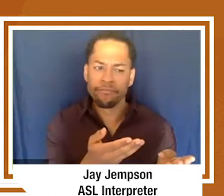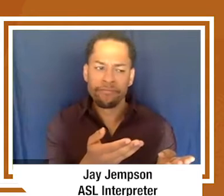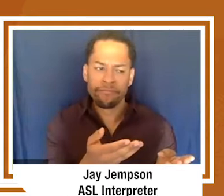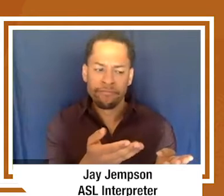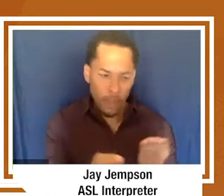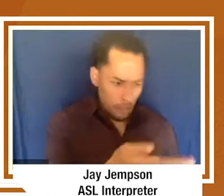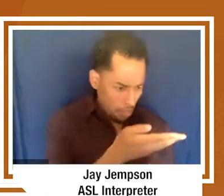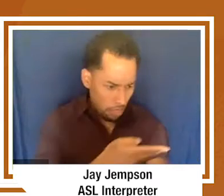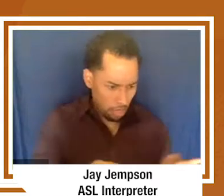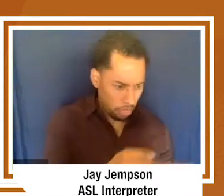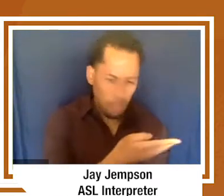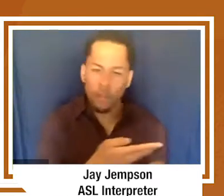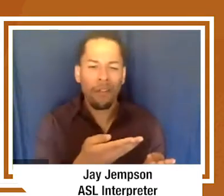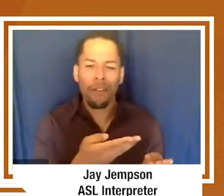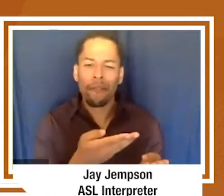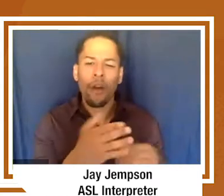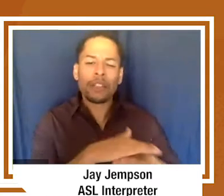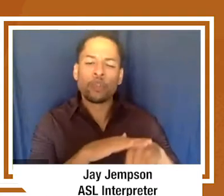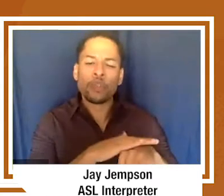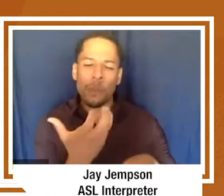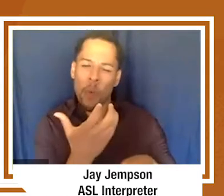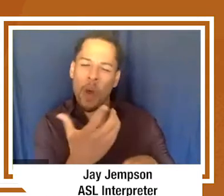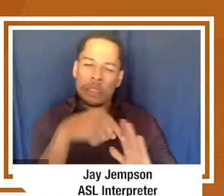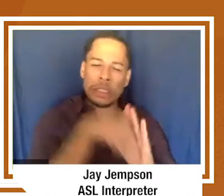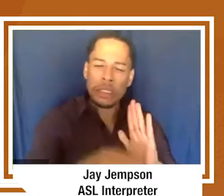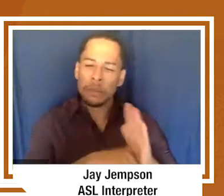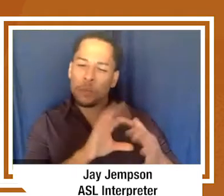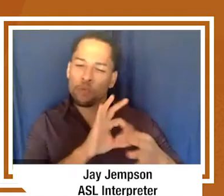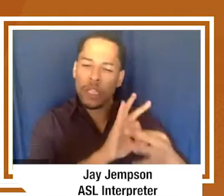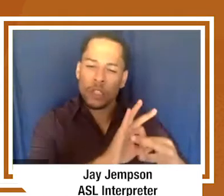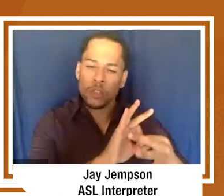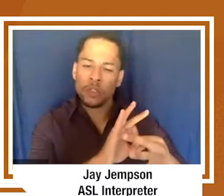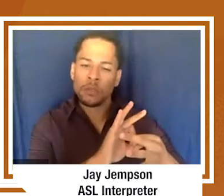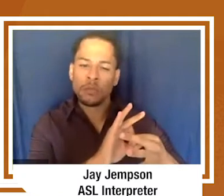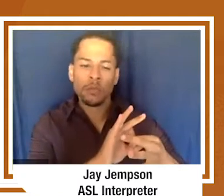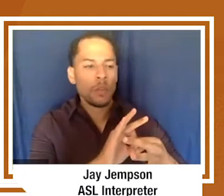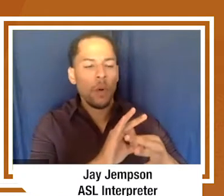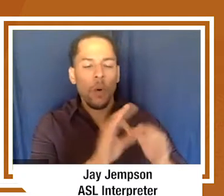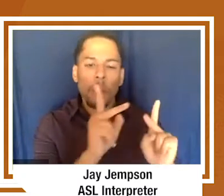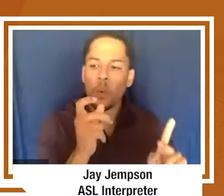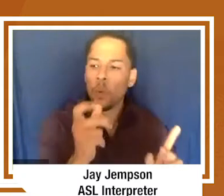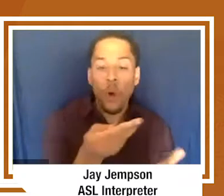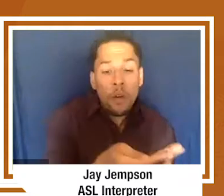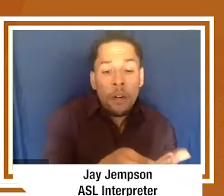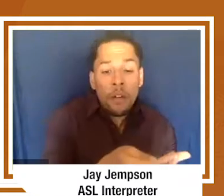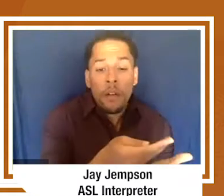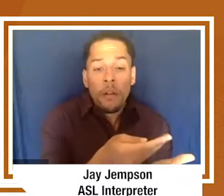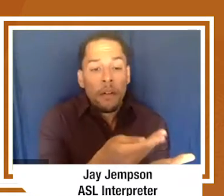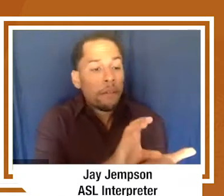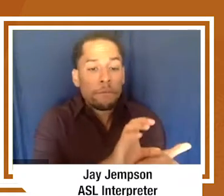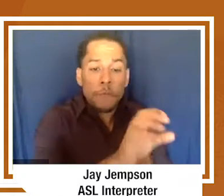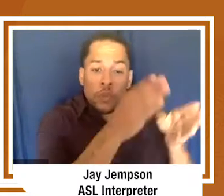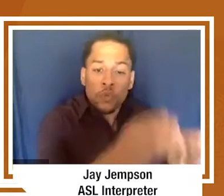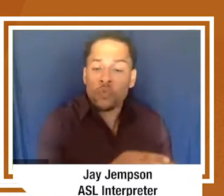what we do to be more relationship. We want to have those relationships with presenters and